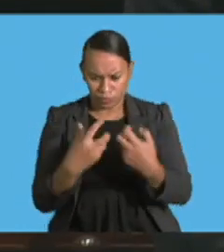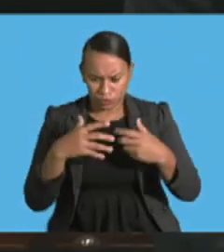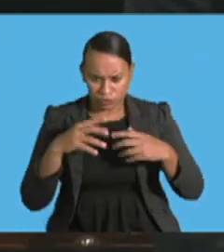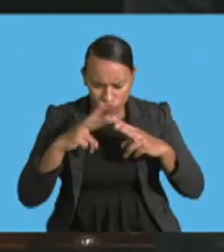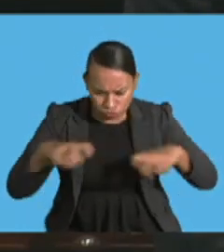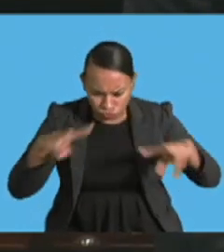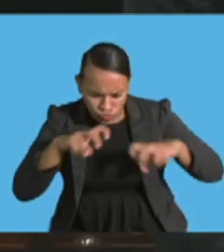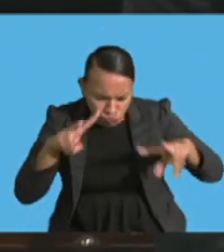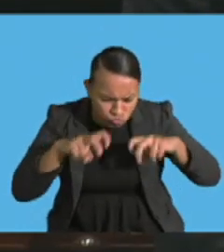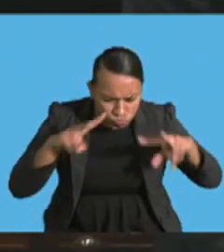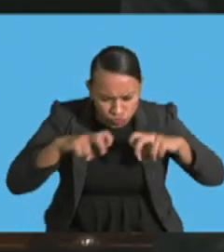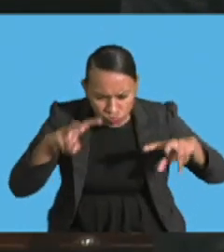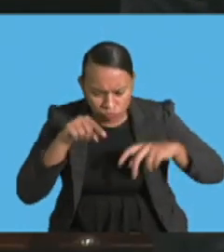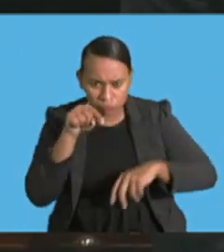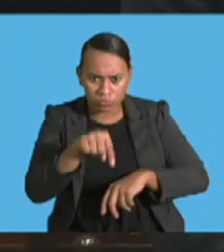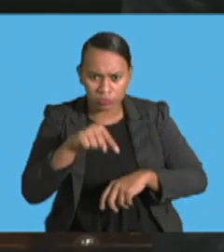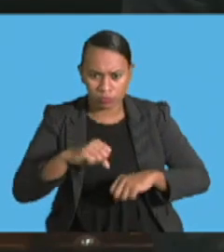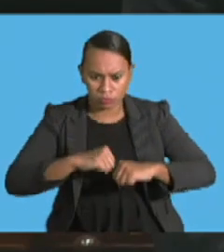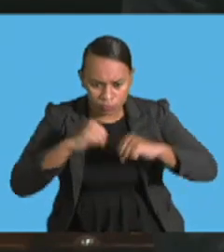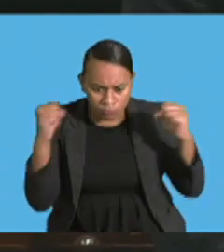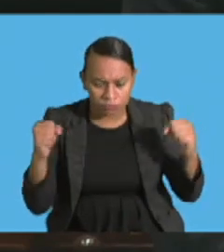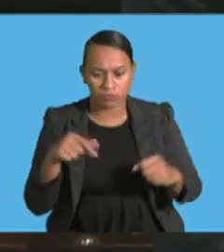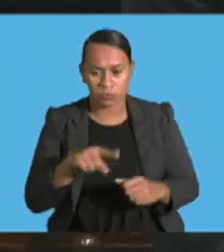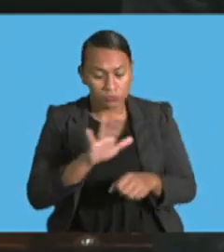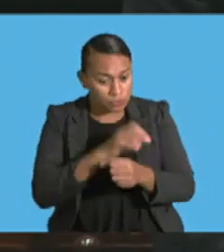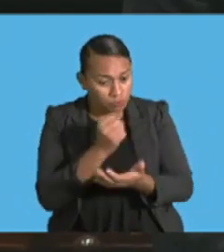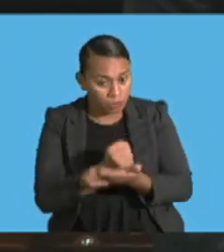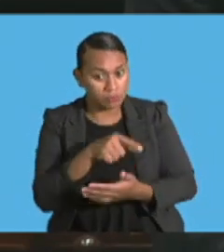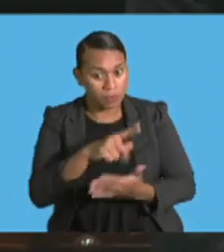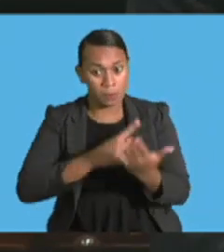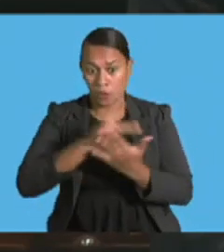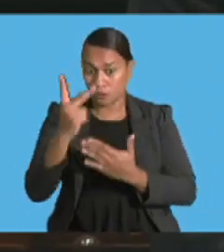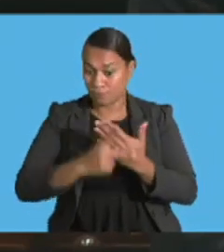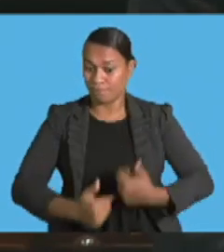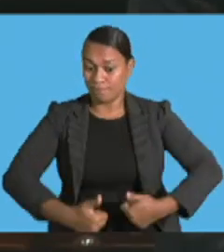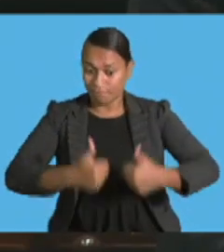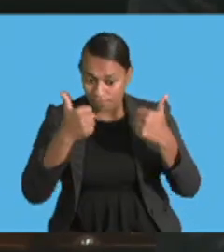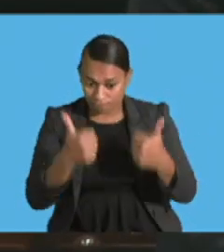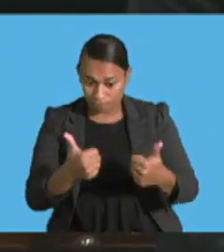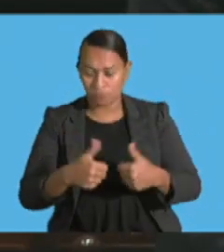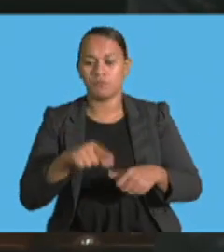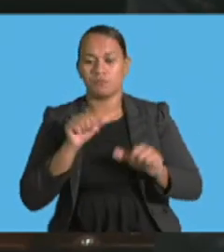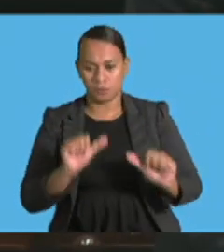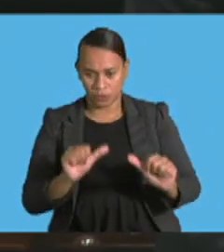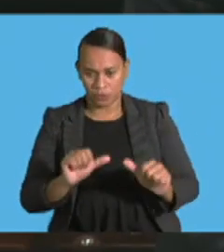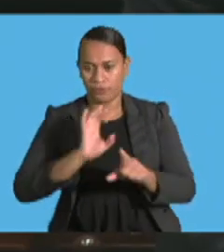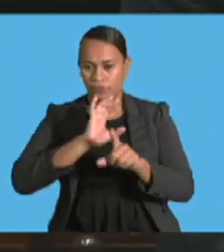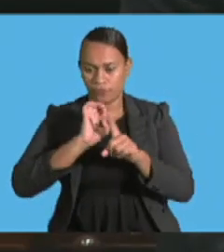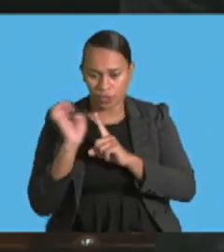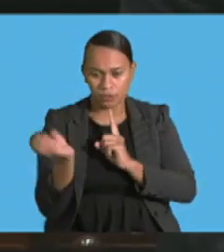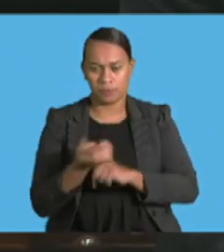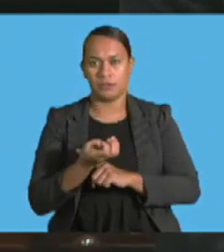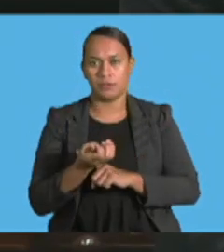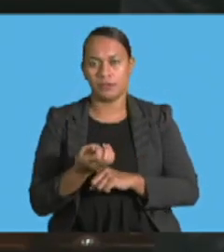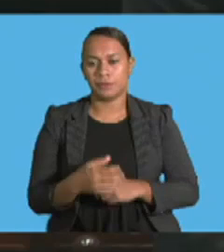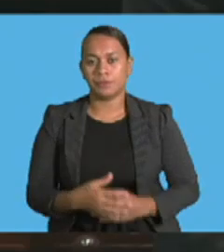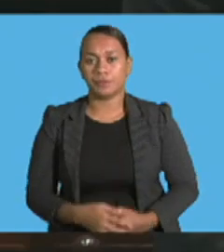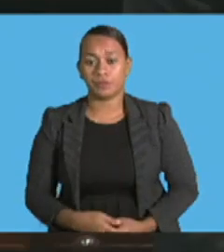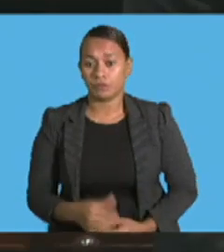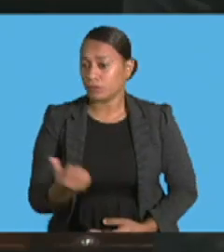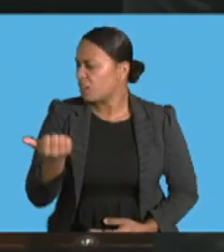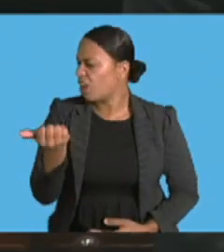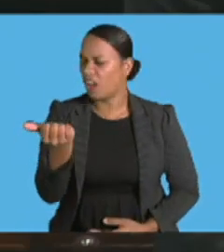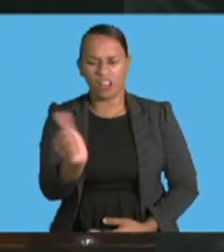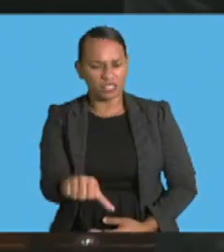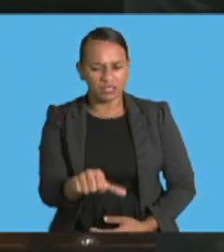it is to be undertaken, what is the terms of reference? Mr. Speaker say, every commercial facility